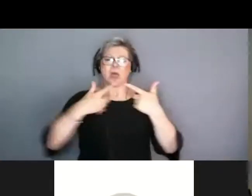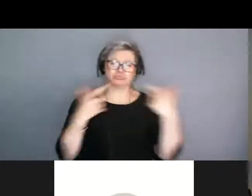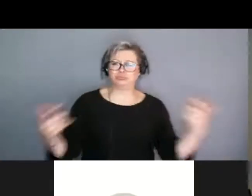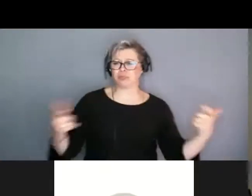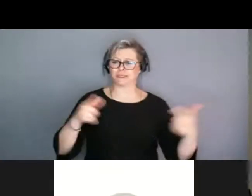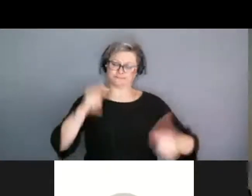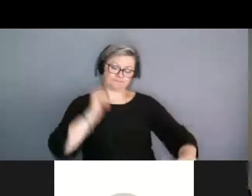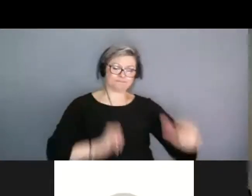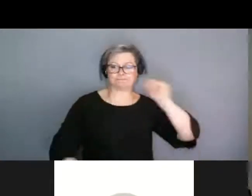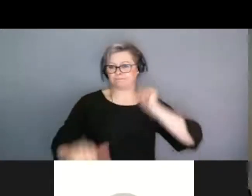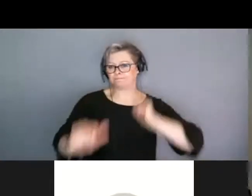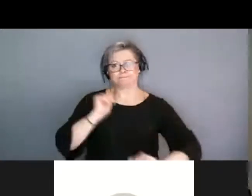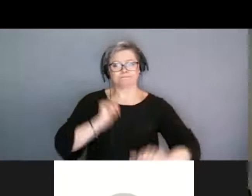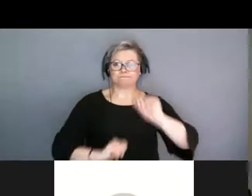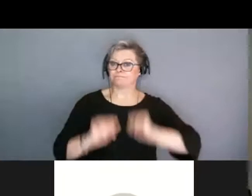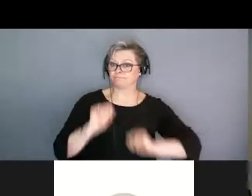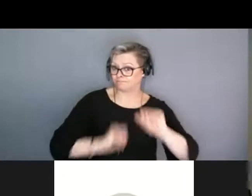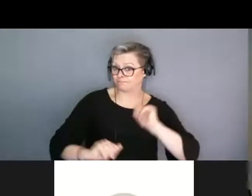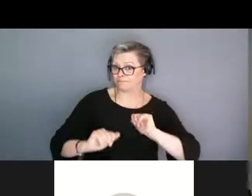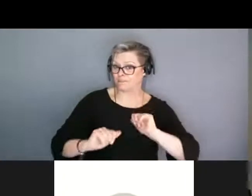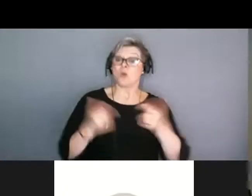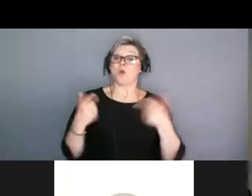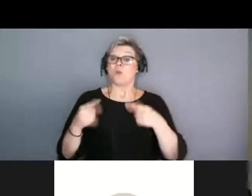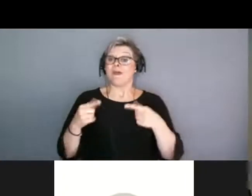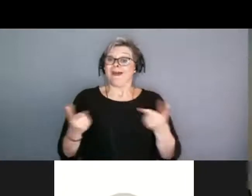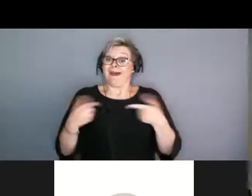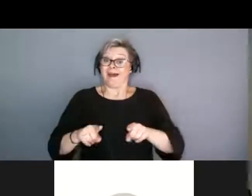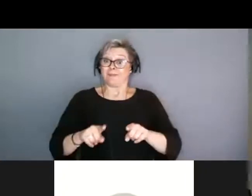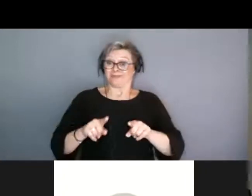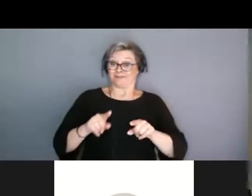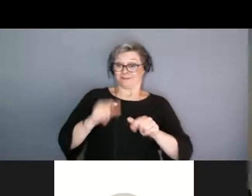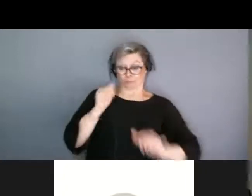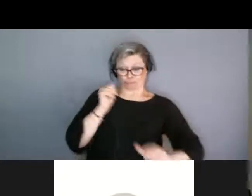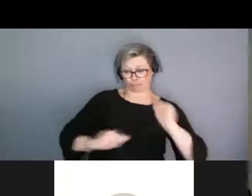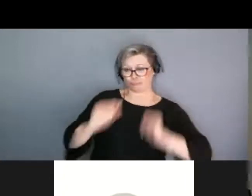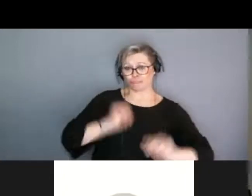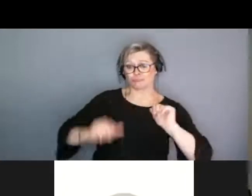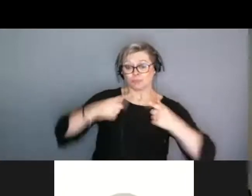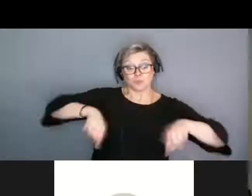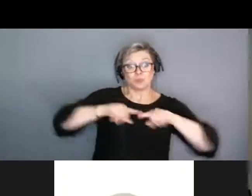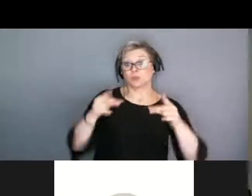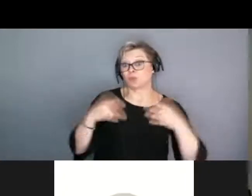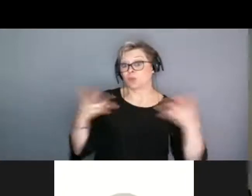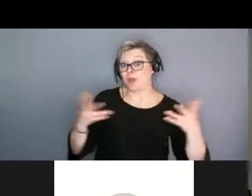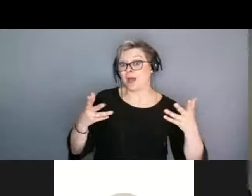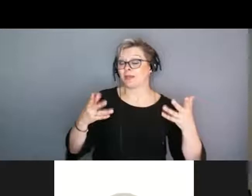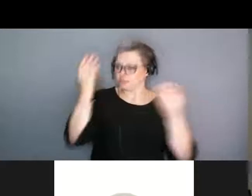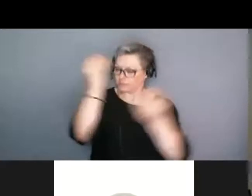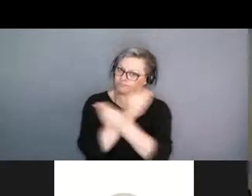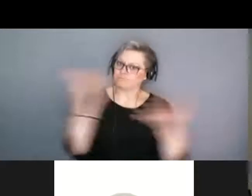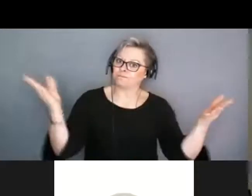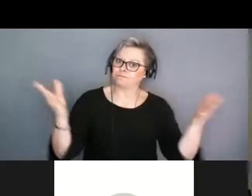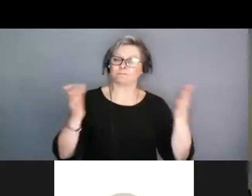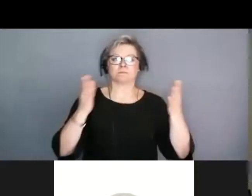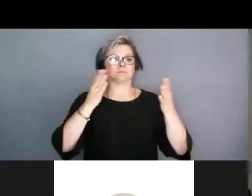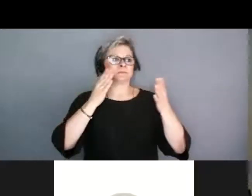and whenever we presented the show, we gave out information about where to go for help,